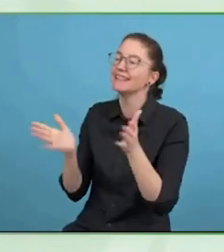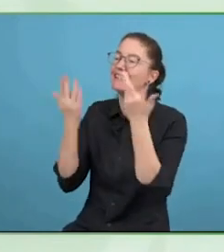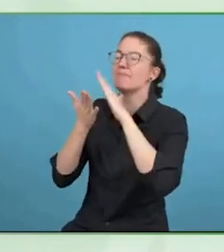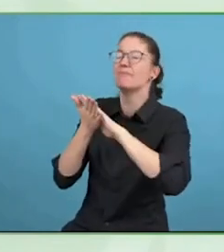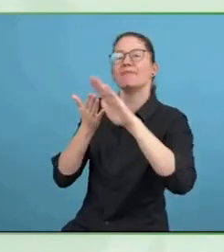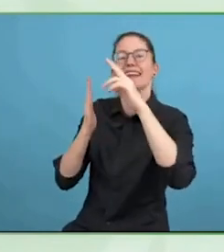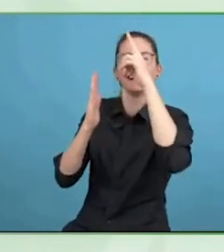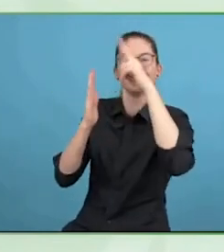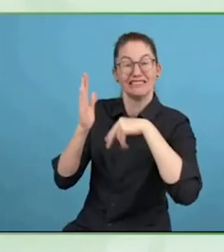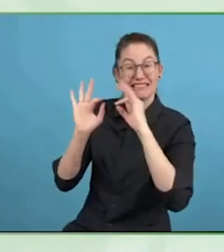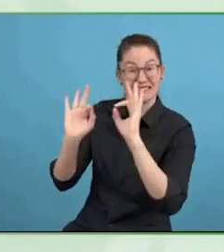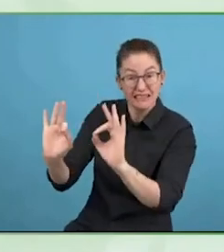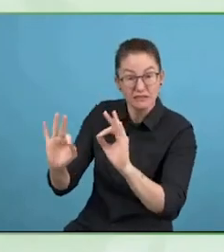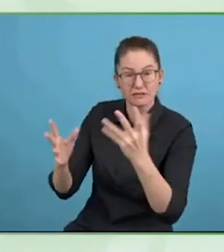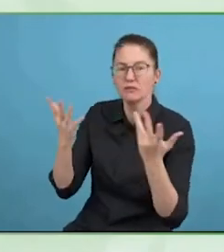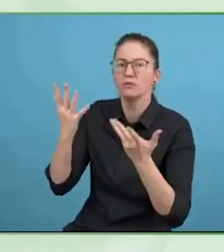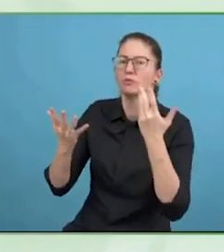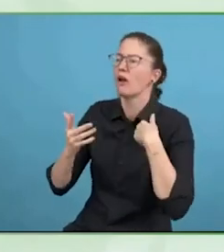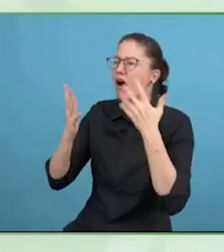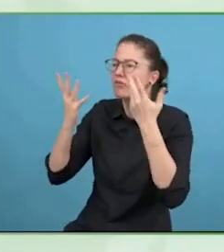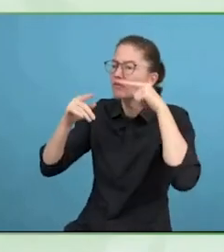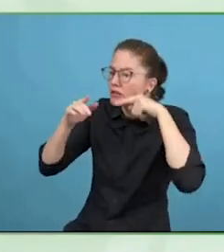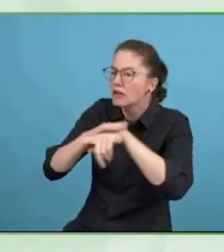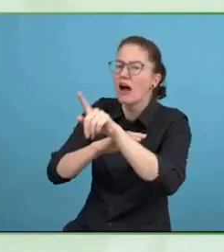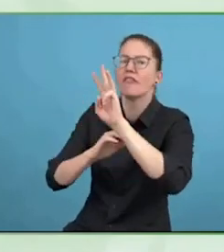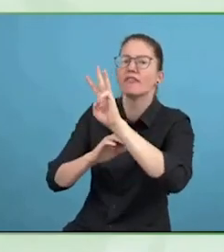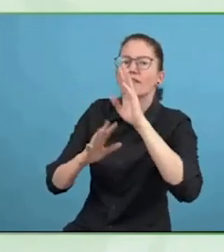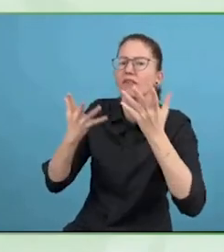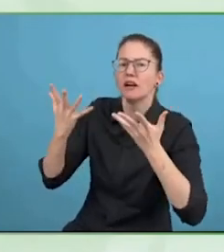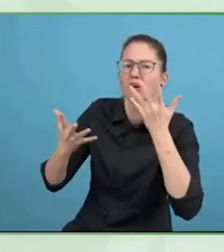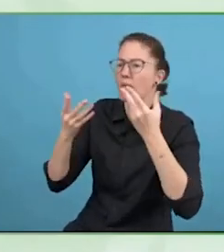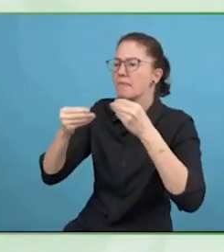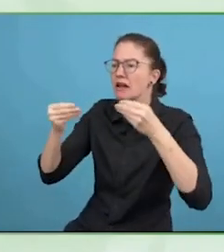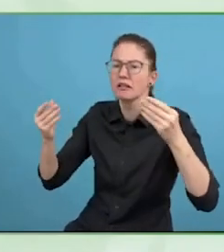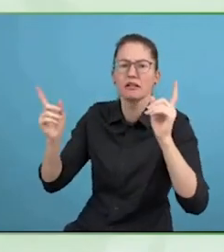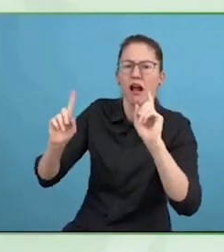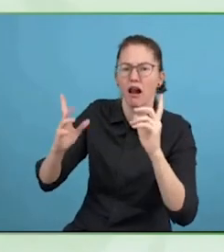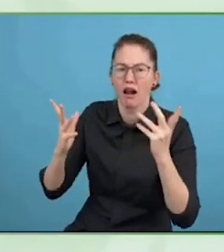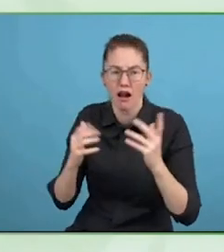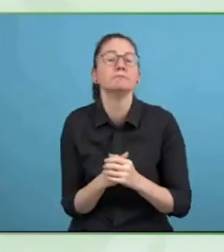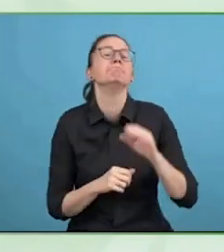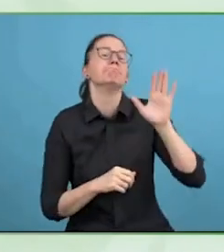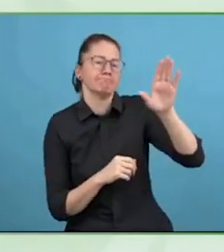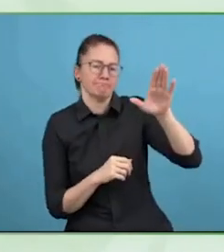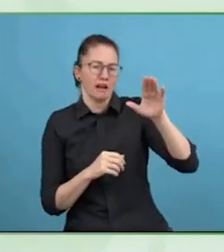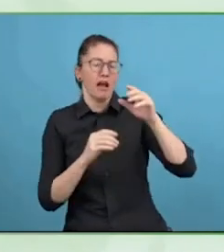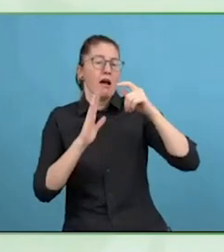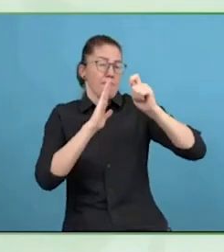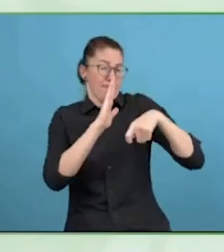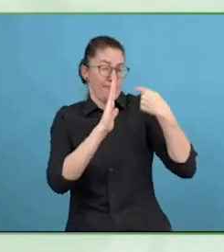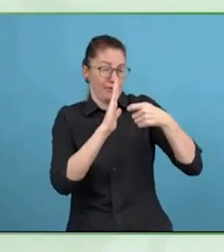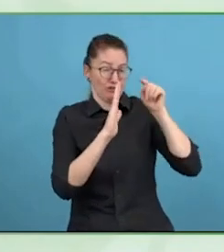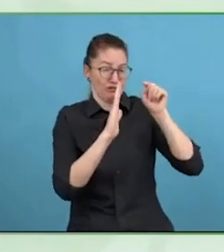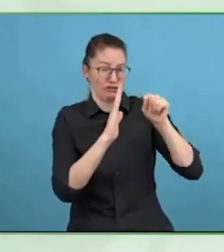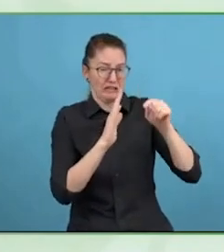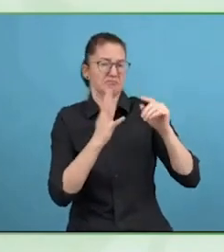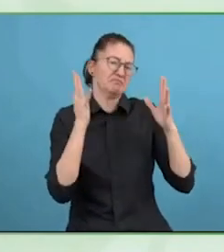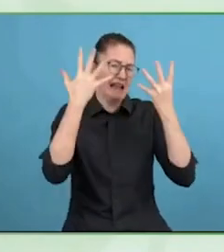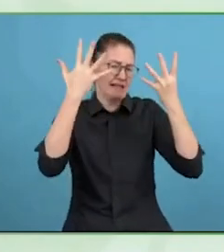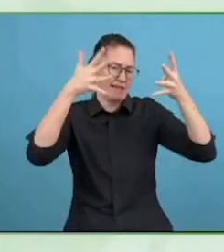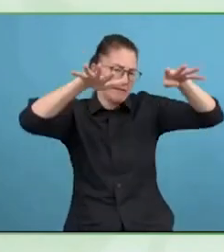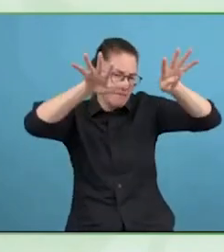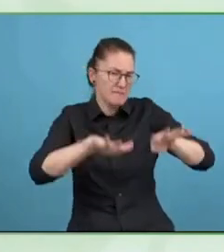very, very aware that this is not enough. So this would be one scope for further developing the toolbox to have it translated in